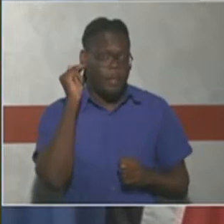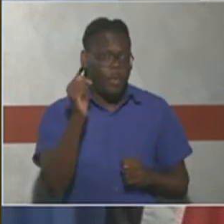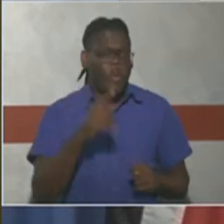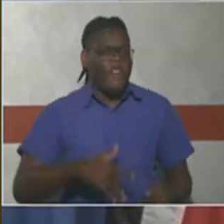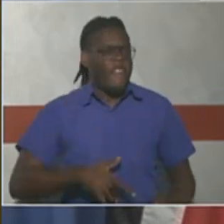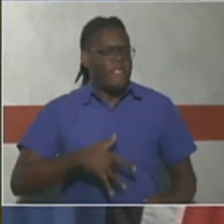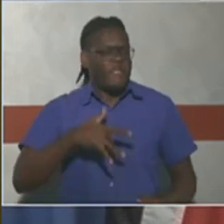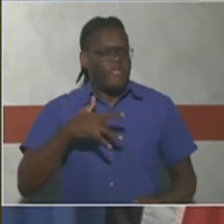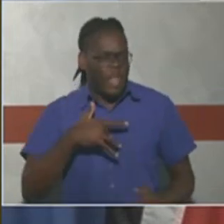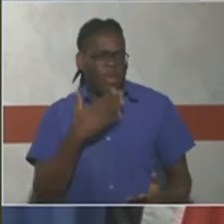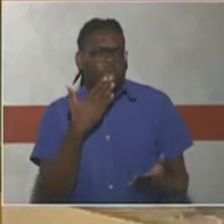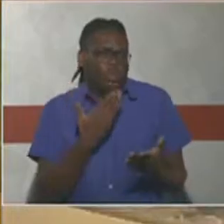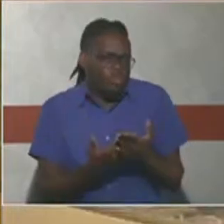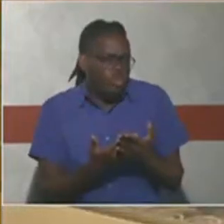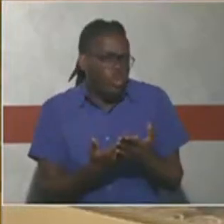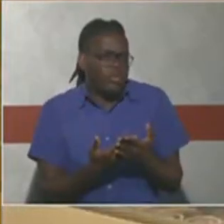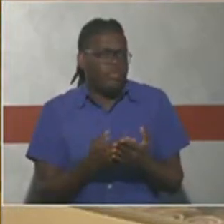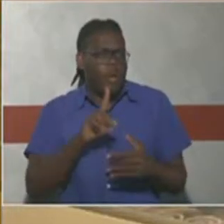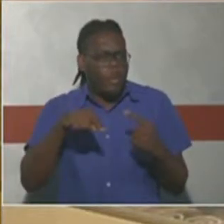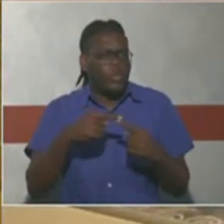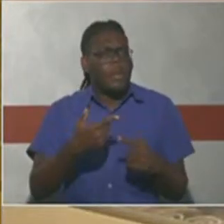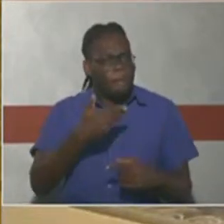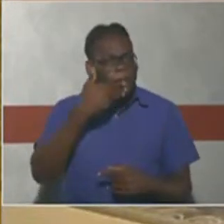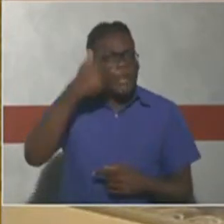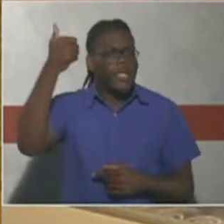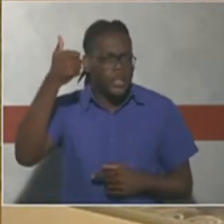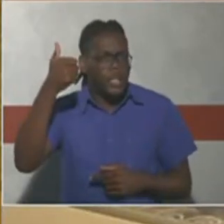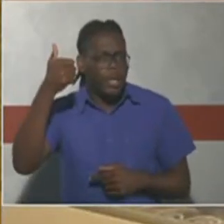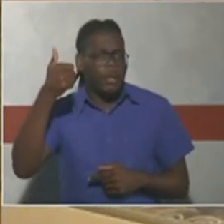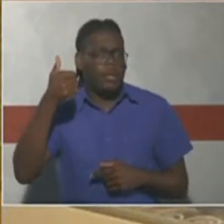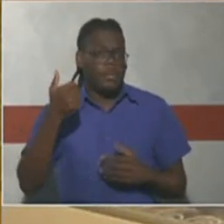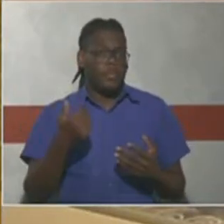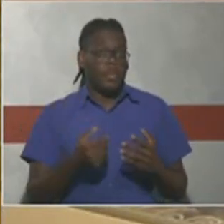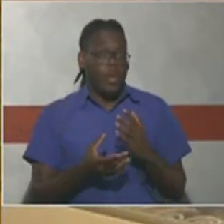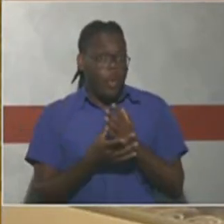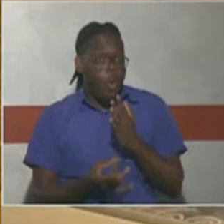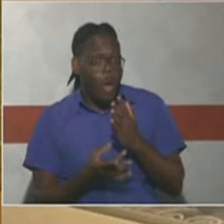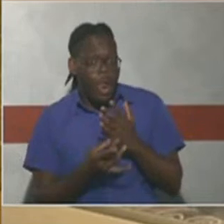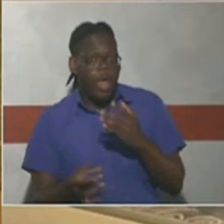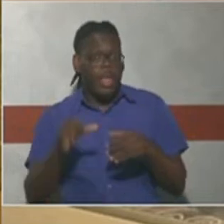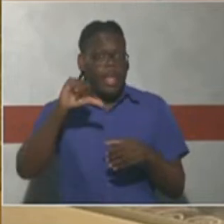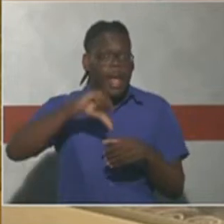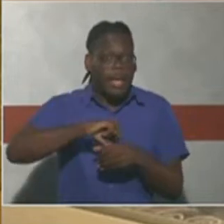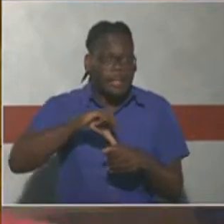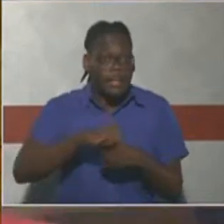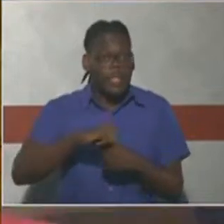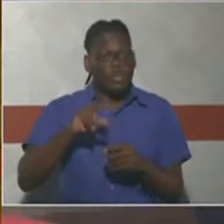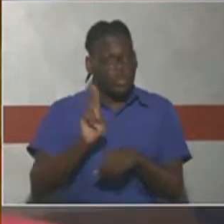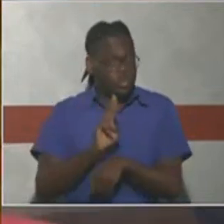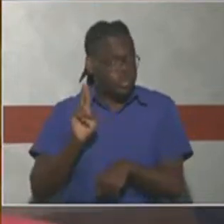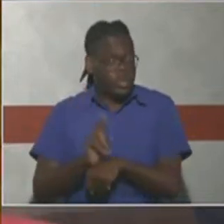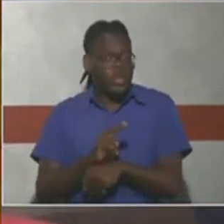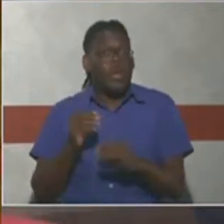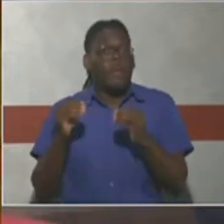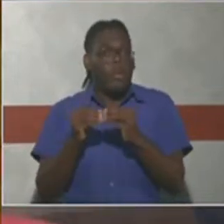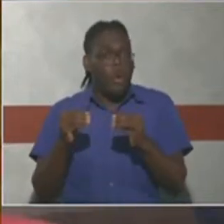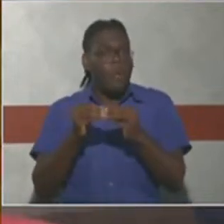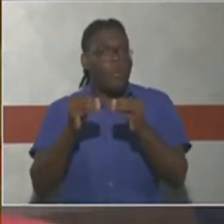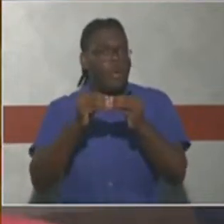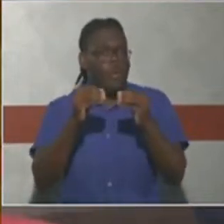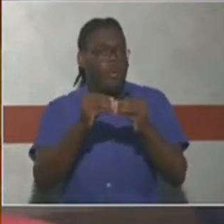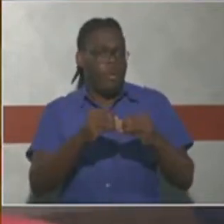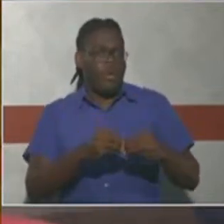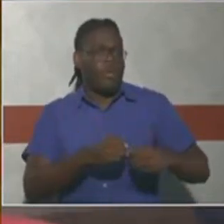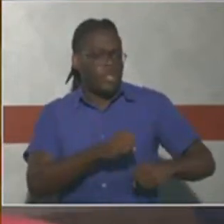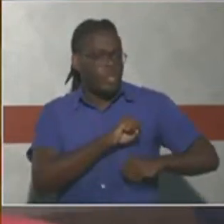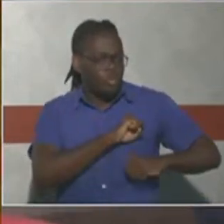States. I want to ask you 2 questions. What is the kind of time frame you think between now and first gas? And the